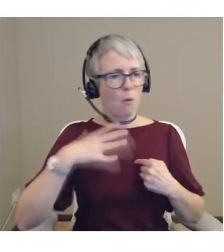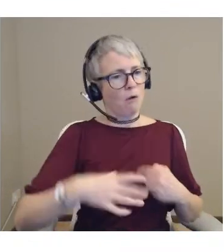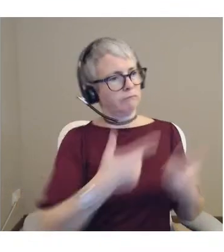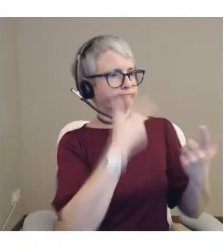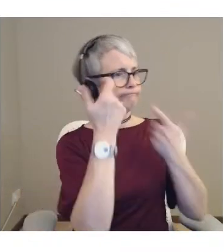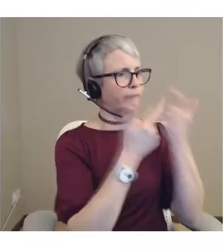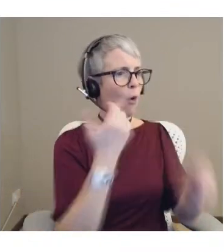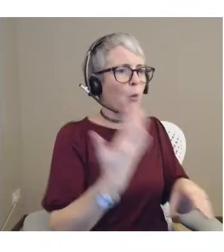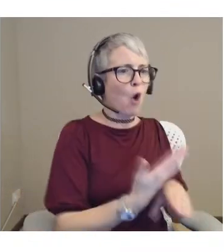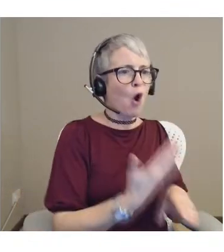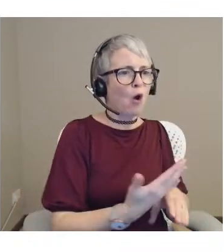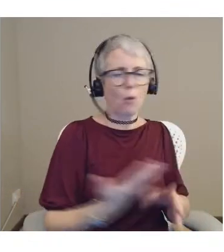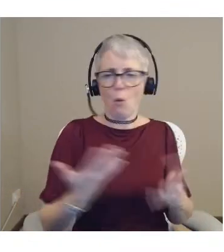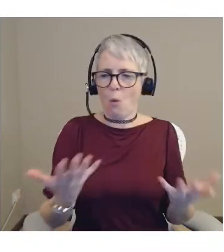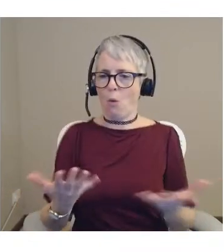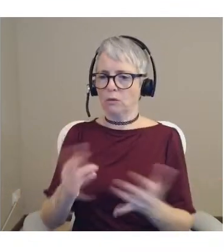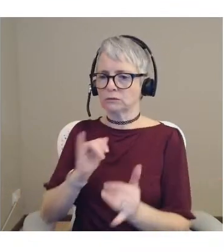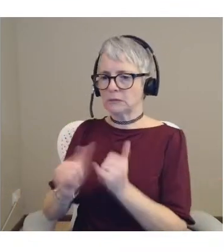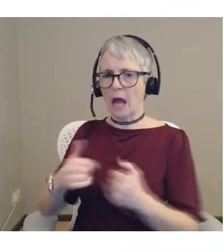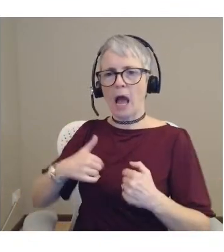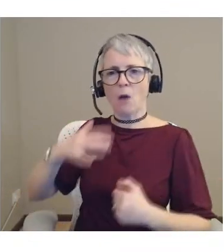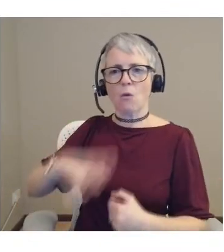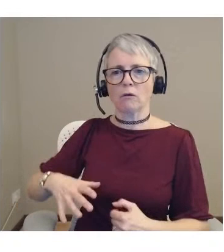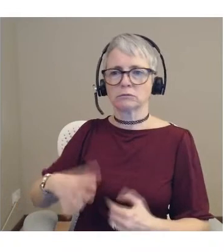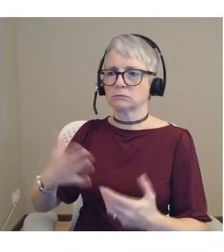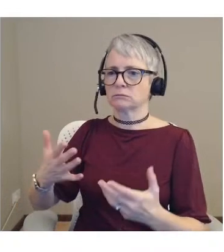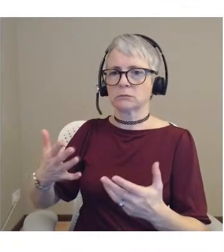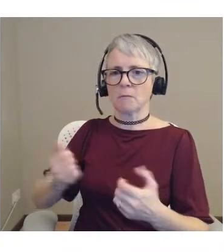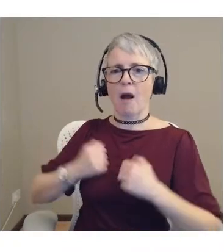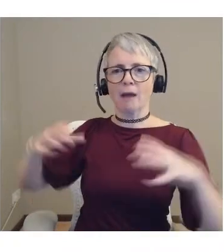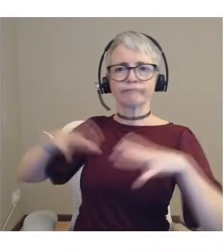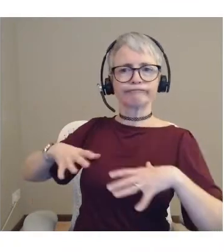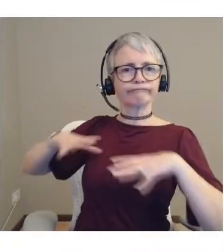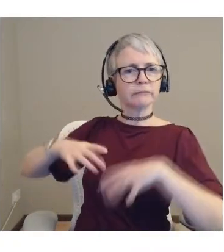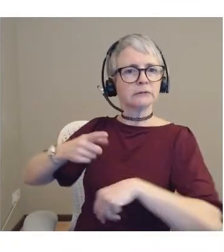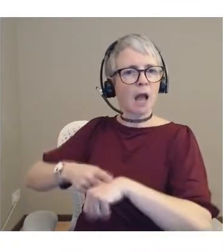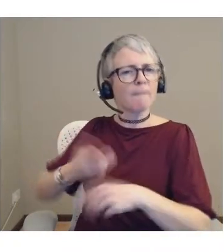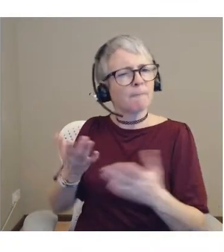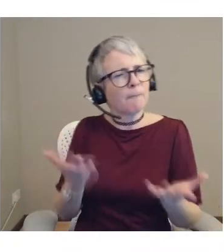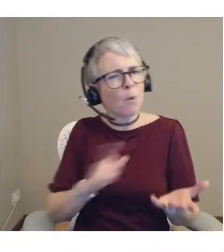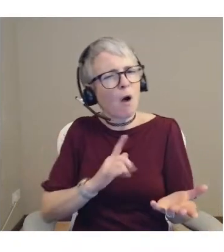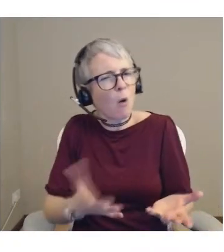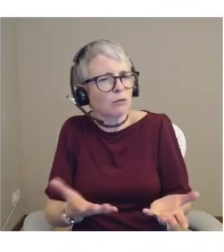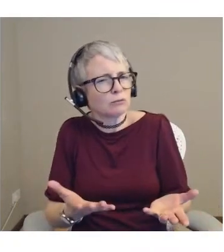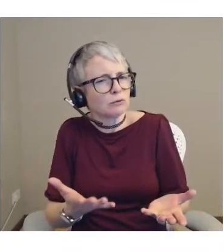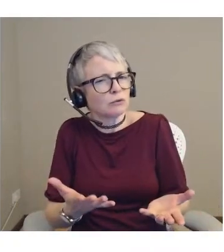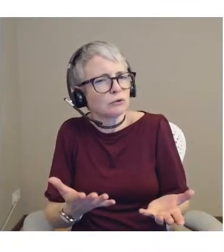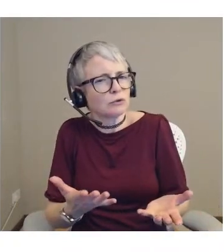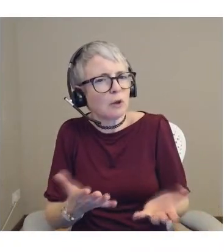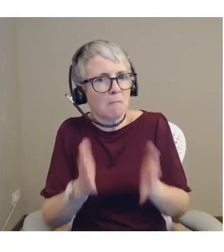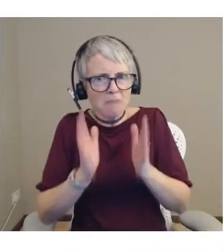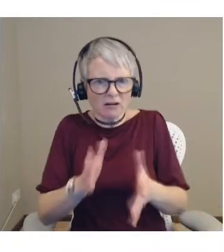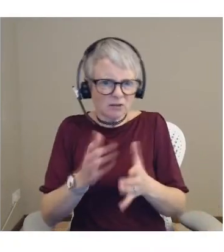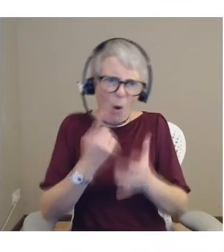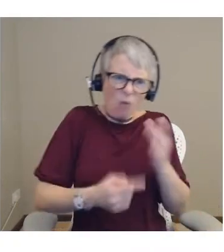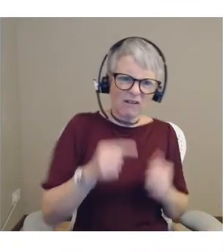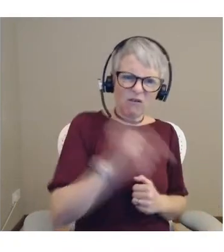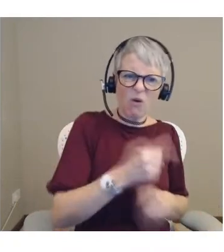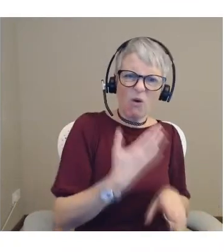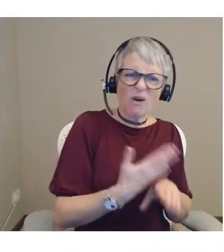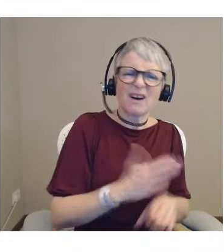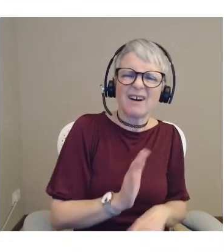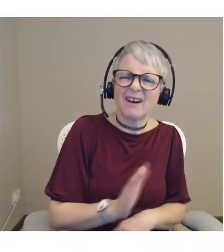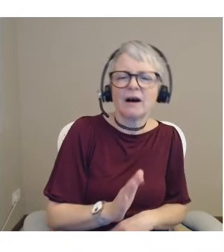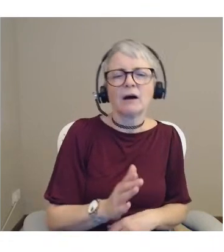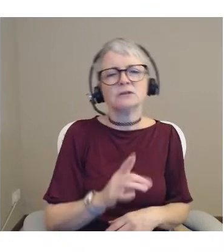around assistive and accessible technology understandably try to remove barriers within a particular context. So it might be in school